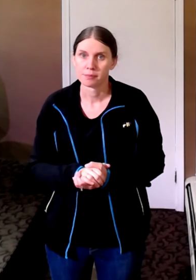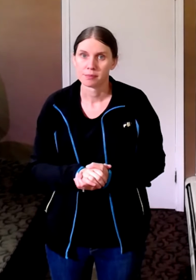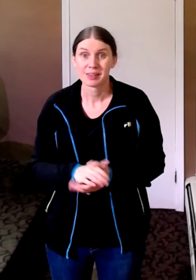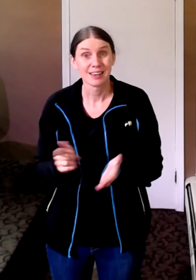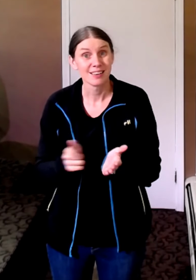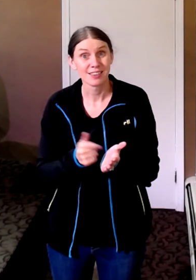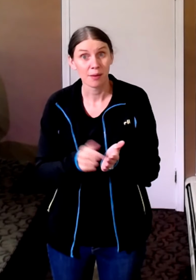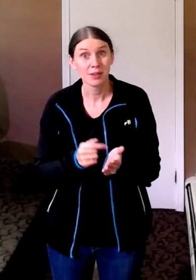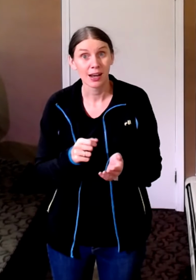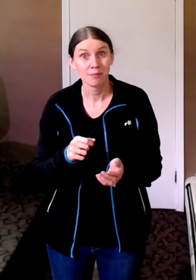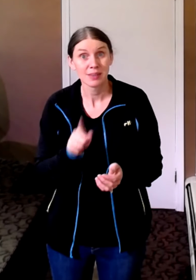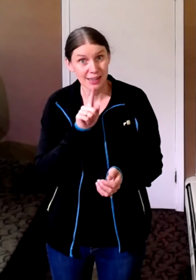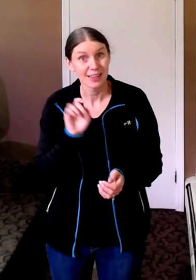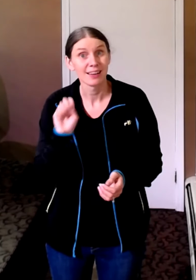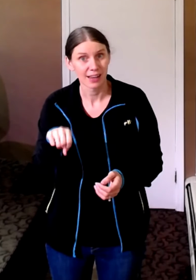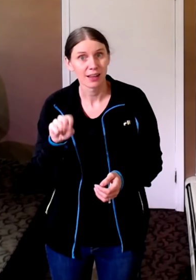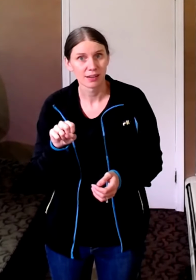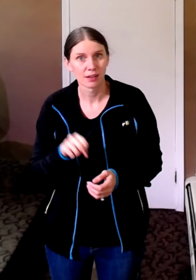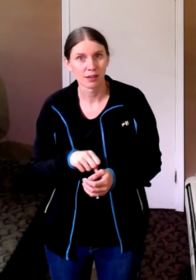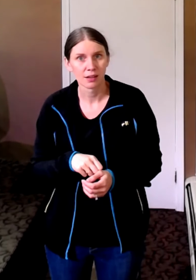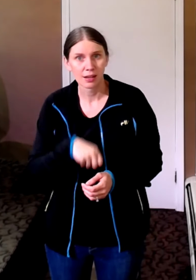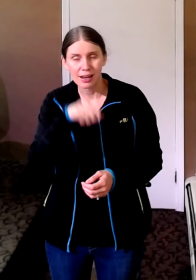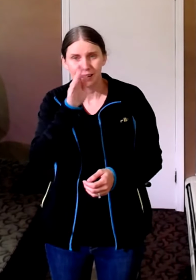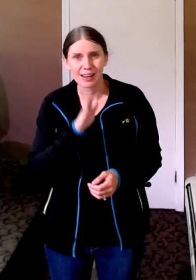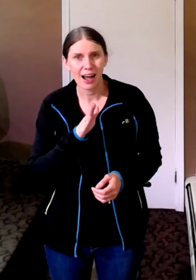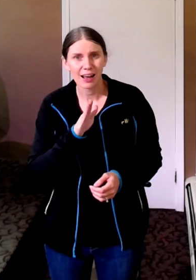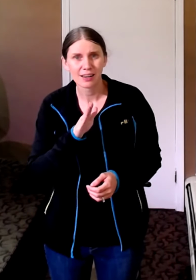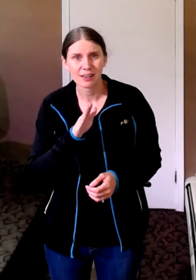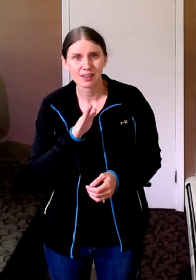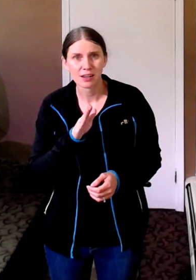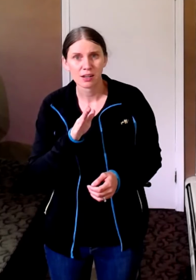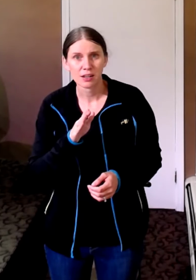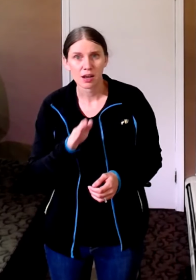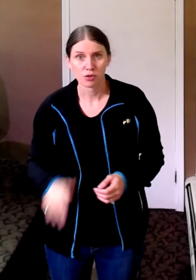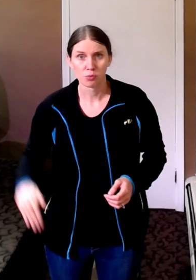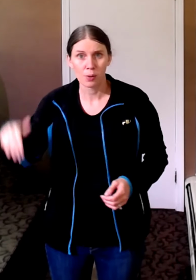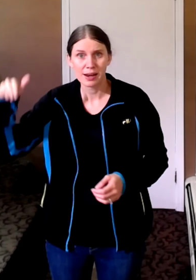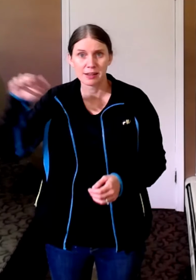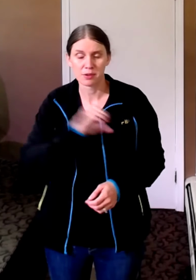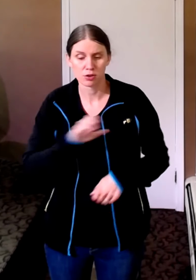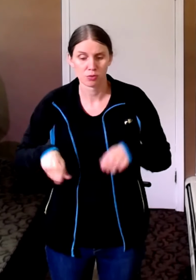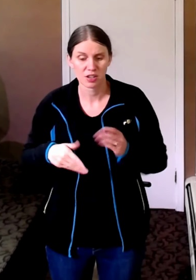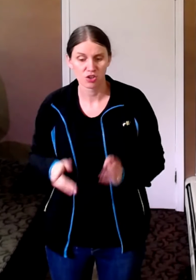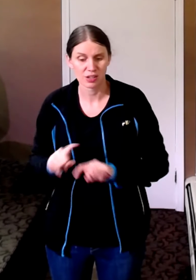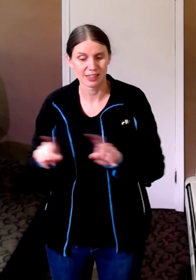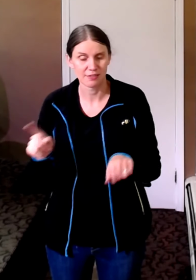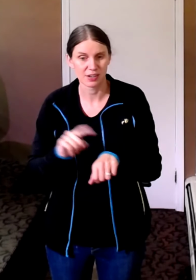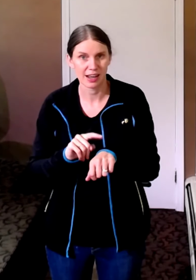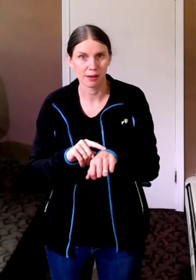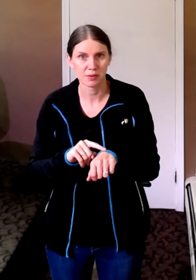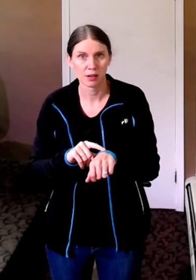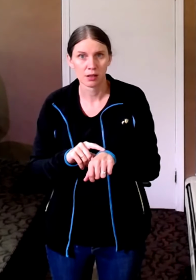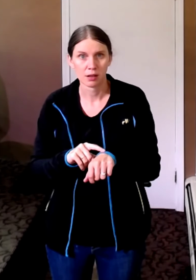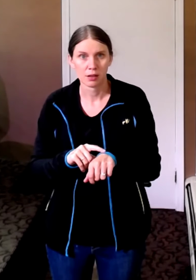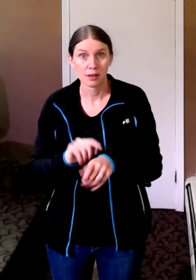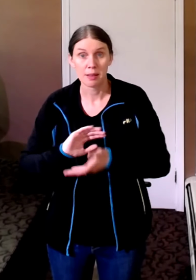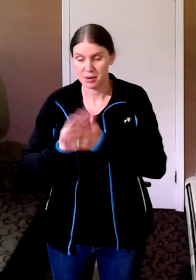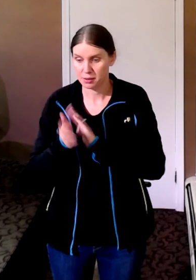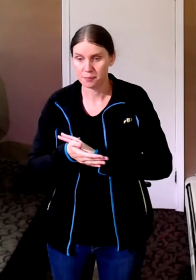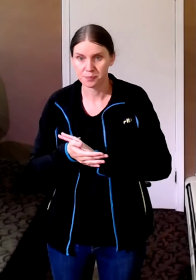Now, sometimes He does. And God has raised up some Christians at different times that have